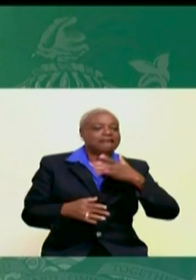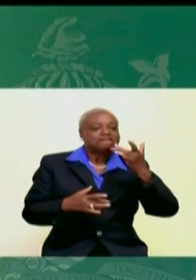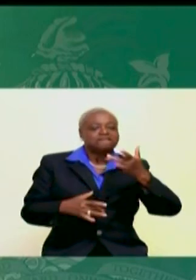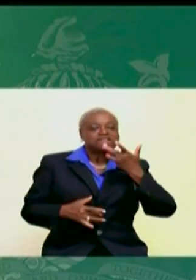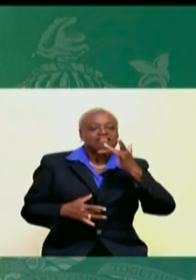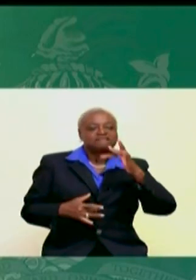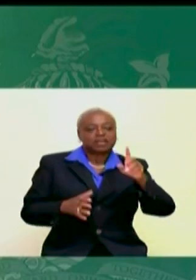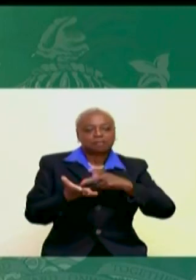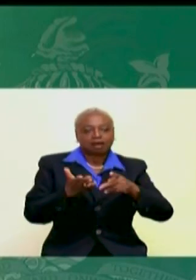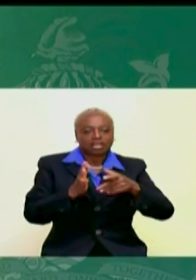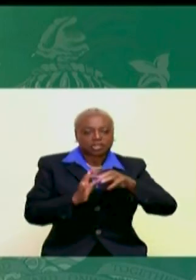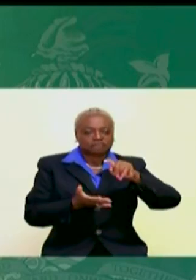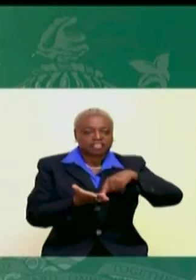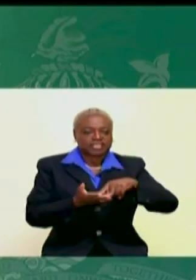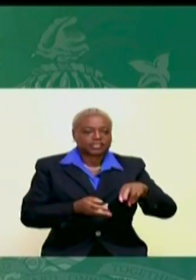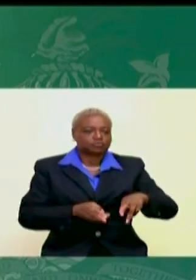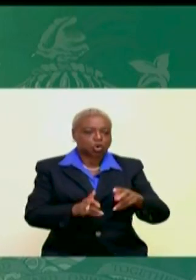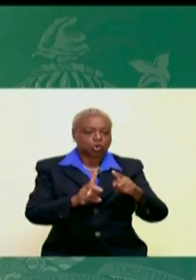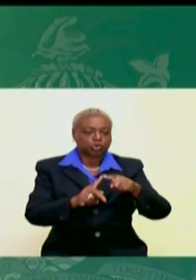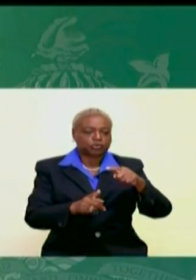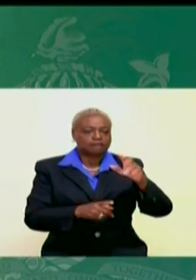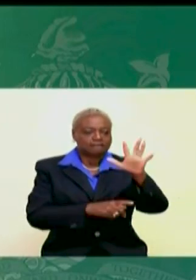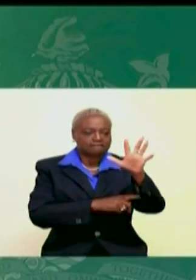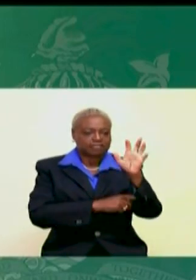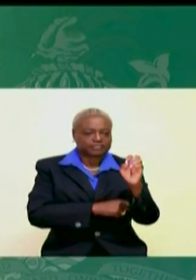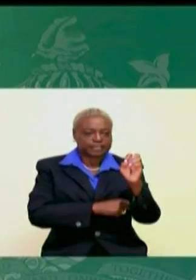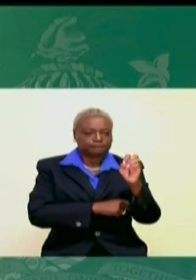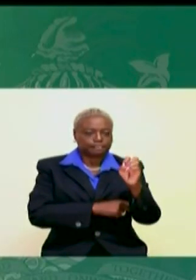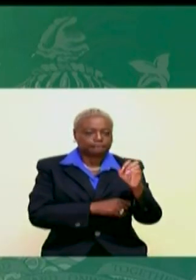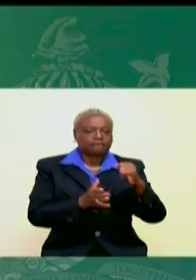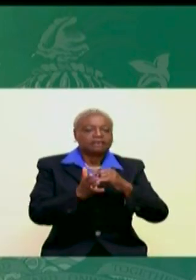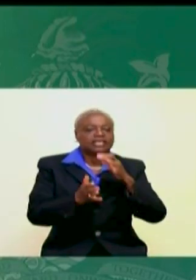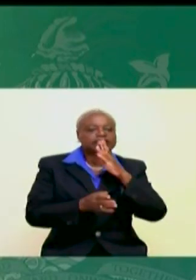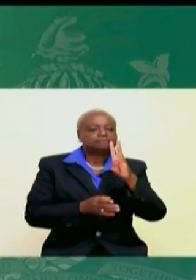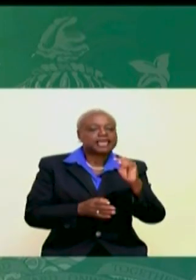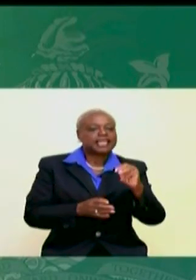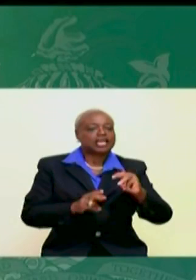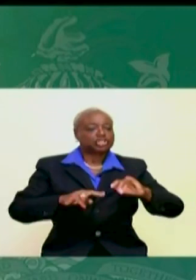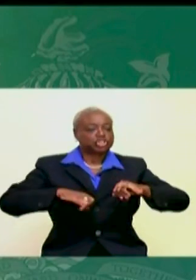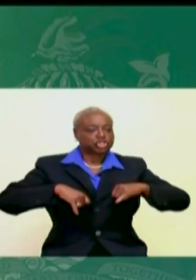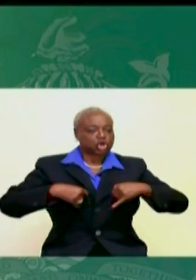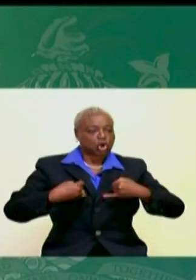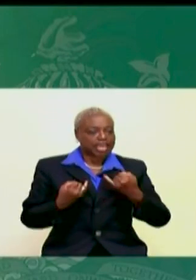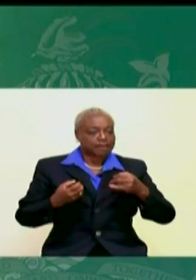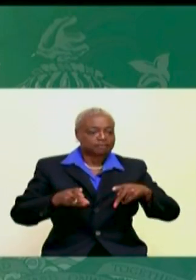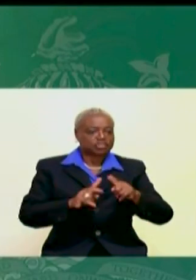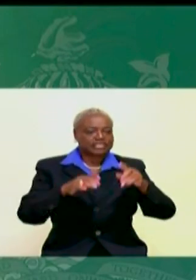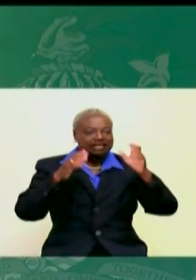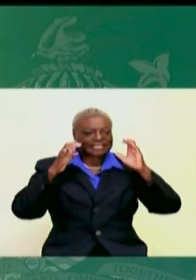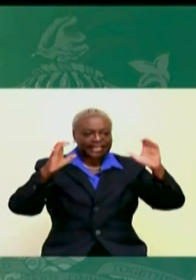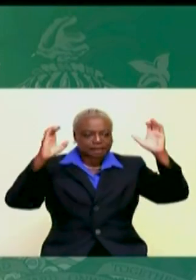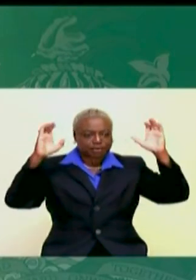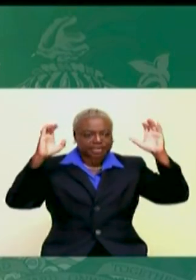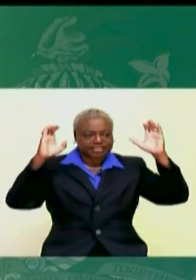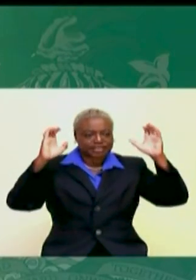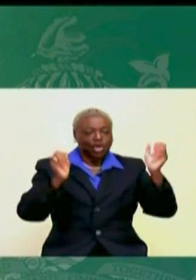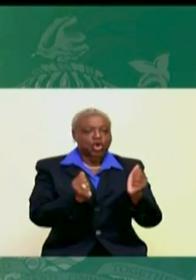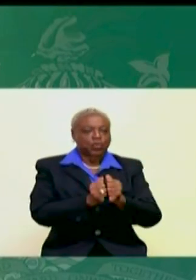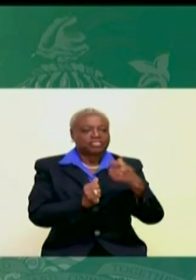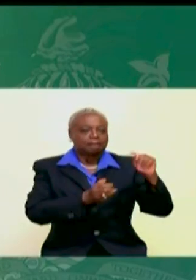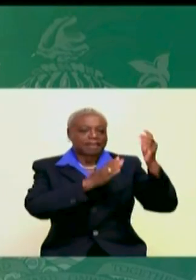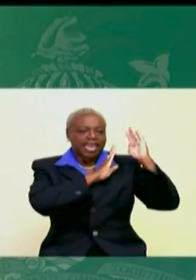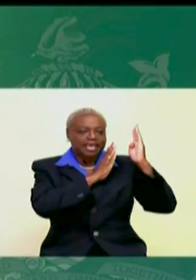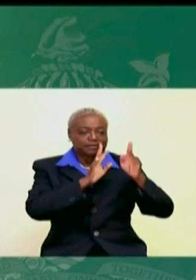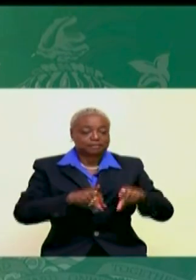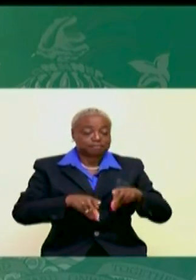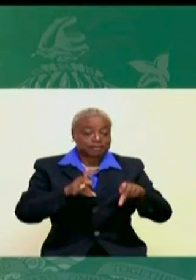part of this road to 50. It has been an absolute joy and privilege to celebrate alongside the Bahamian